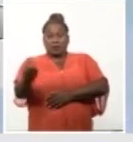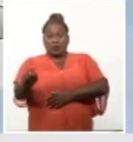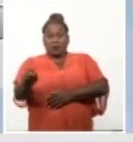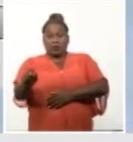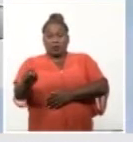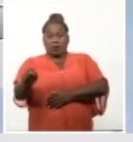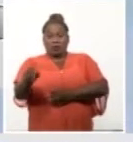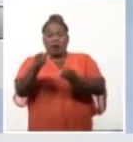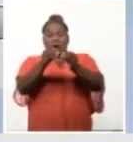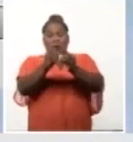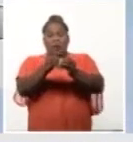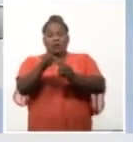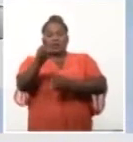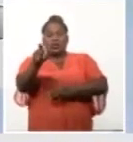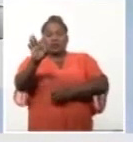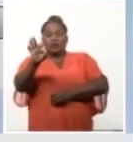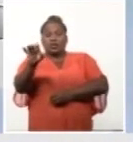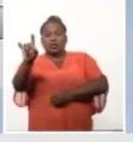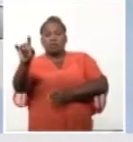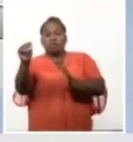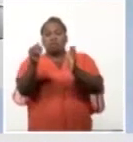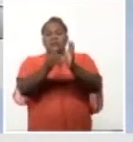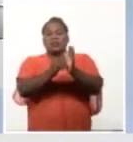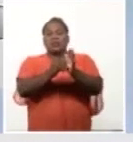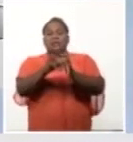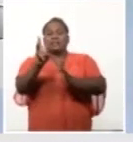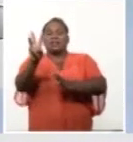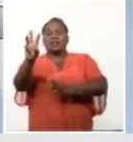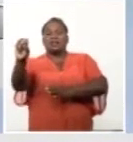3,989 people died in our region for a cumulative of